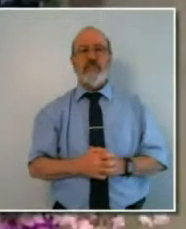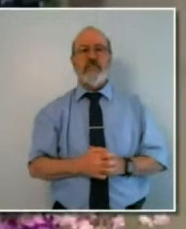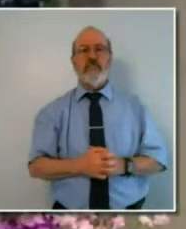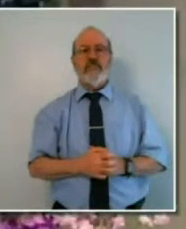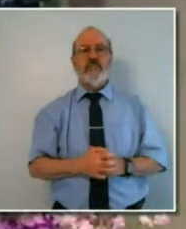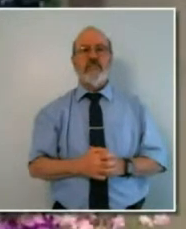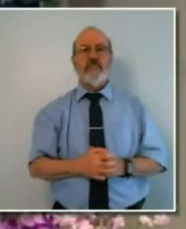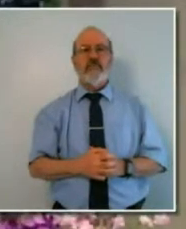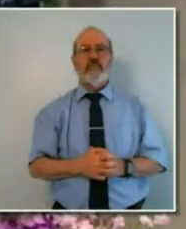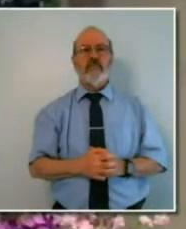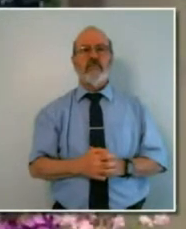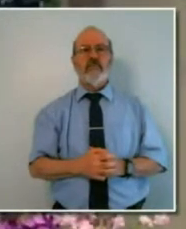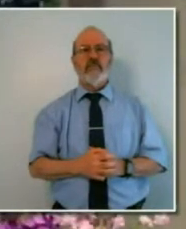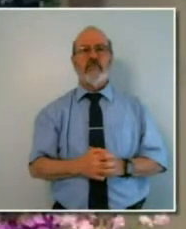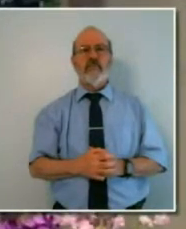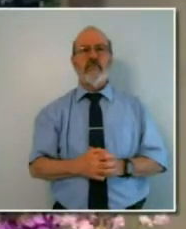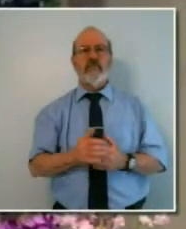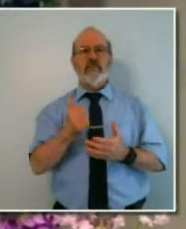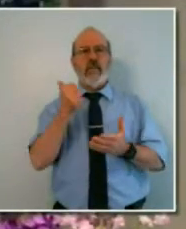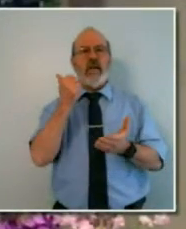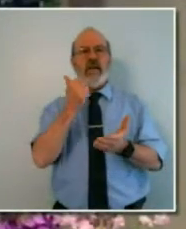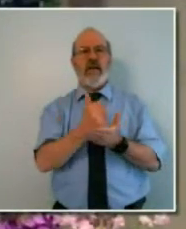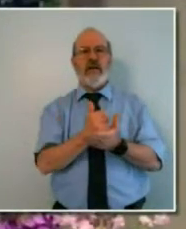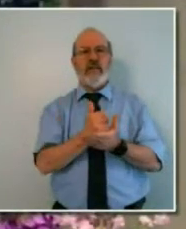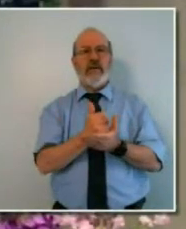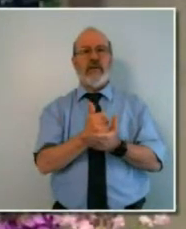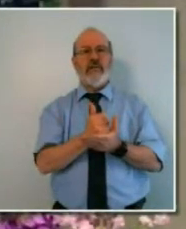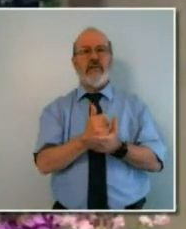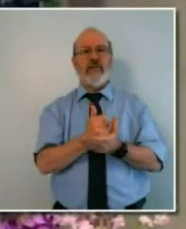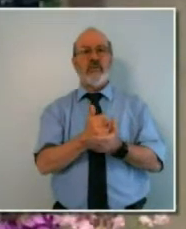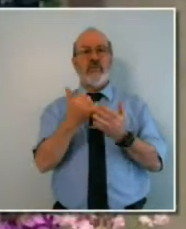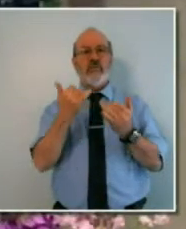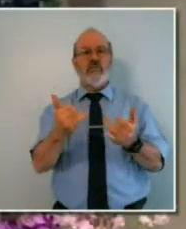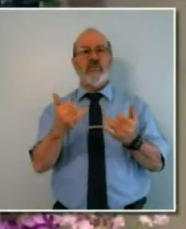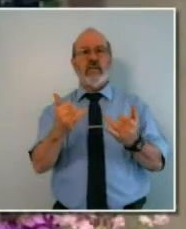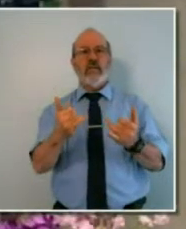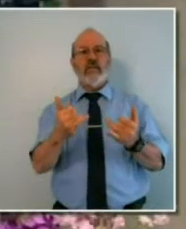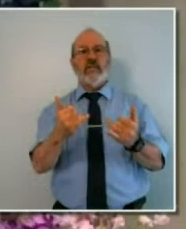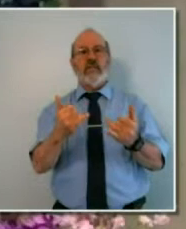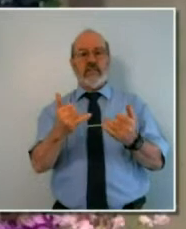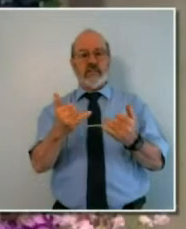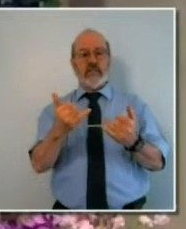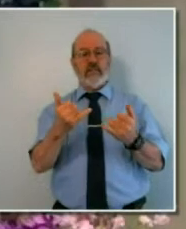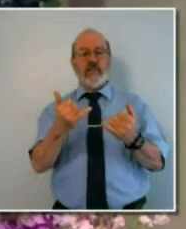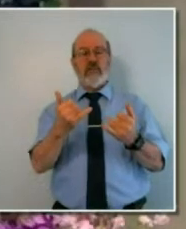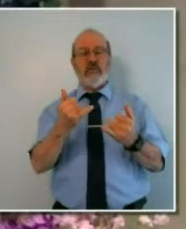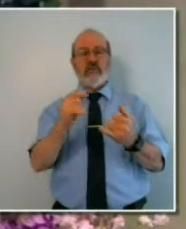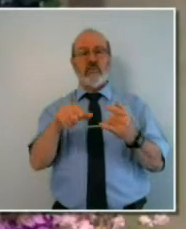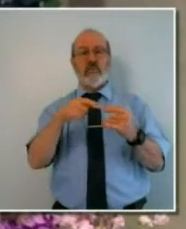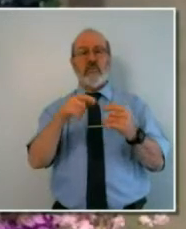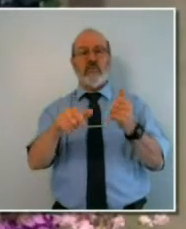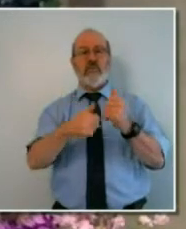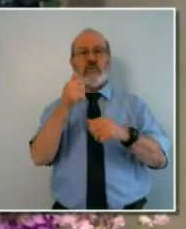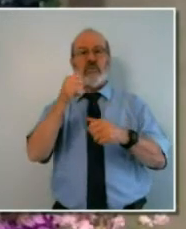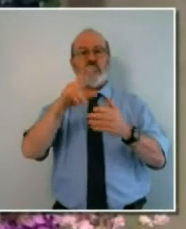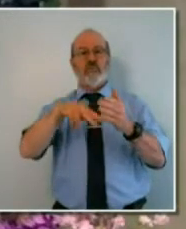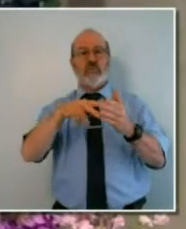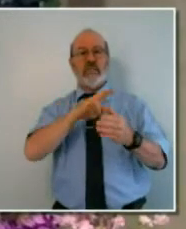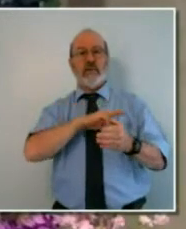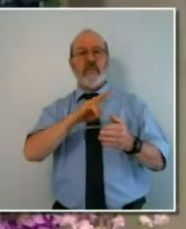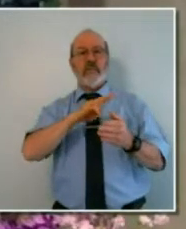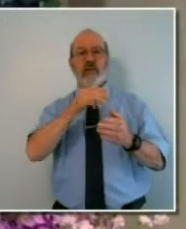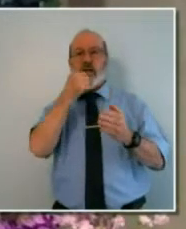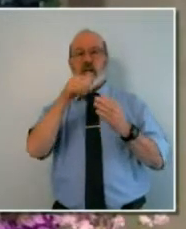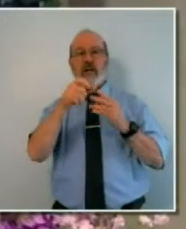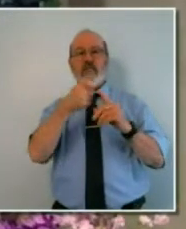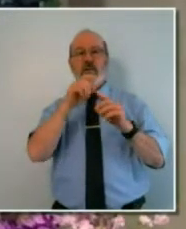Amen. Well, this is the time when we usually read a letter from one of our missionary family,